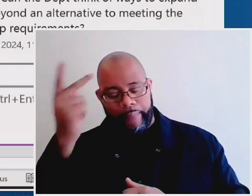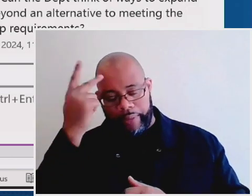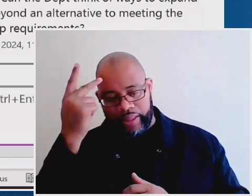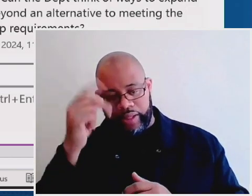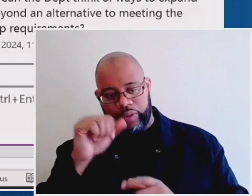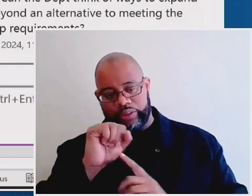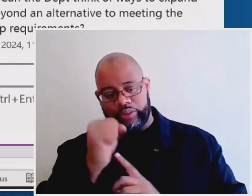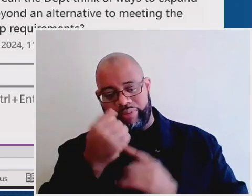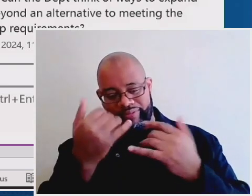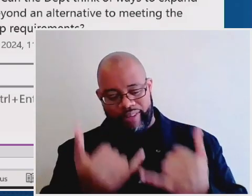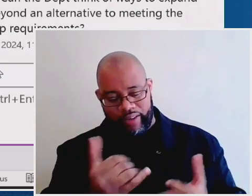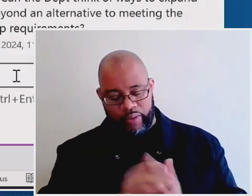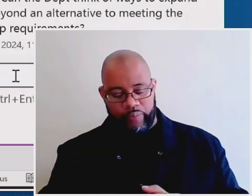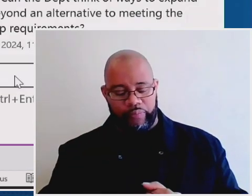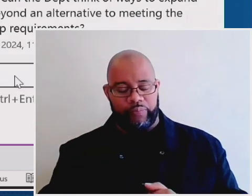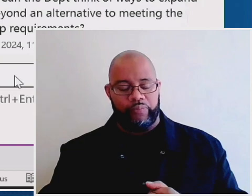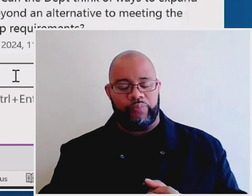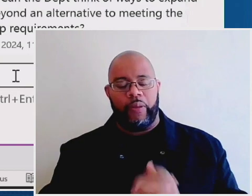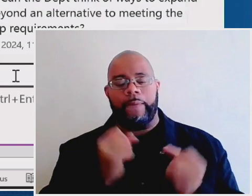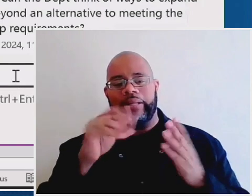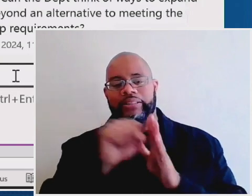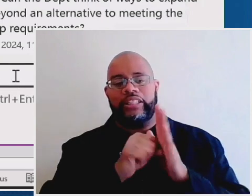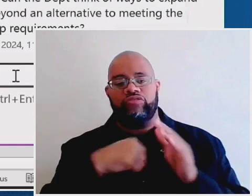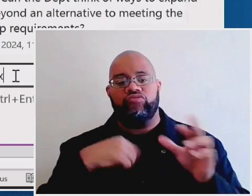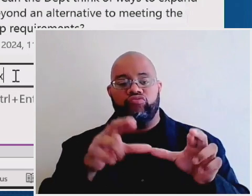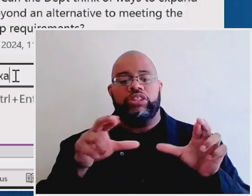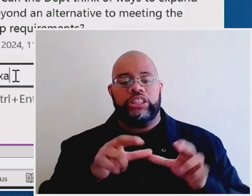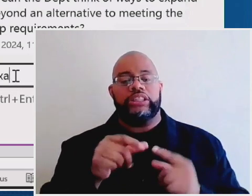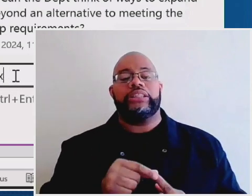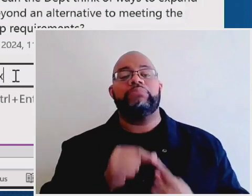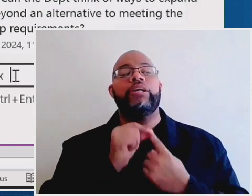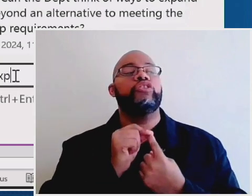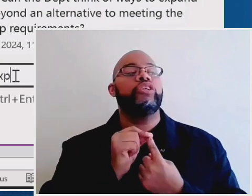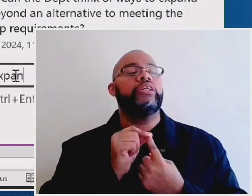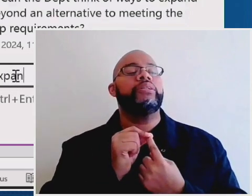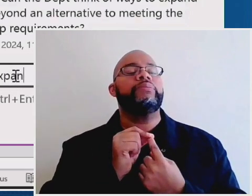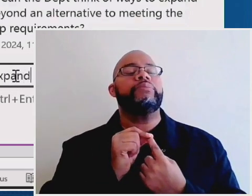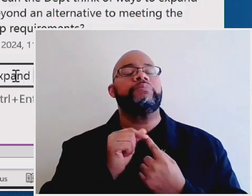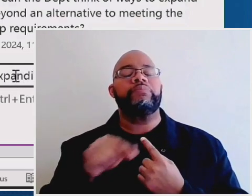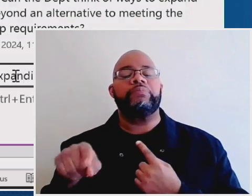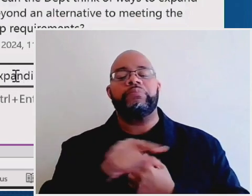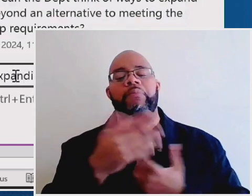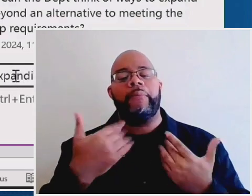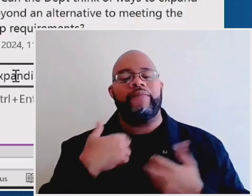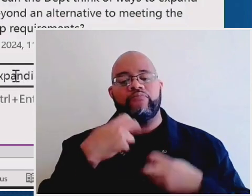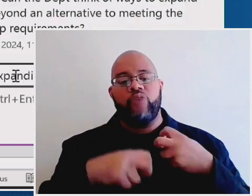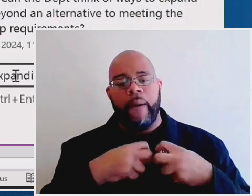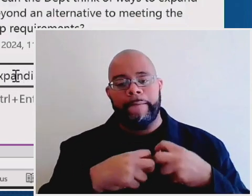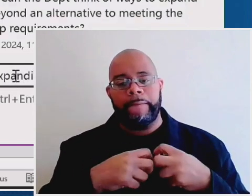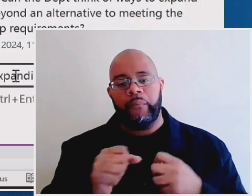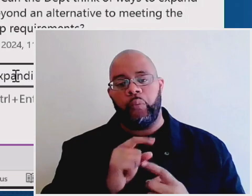a lot of states in my region, especially, there might be problems